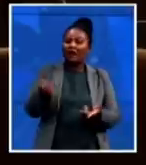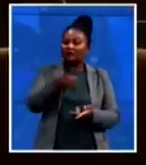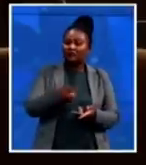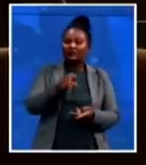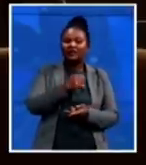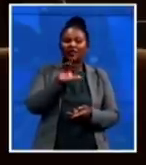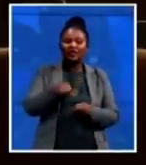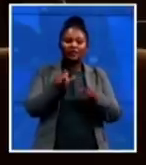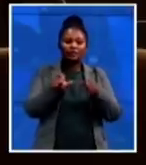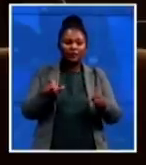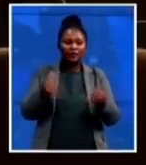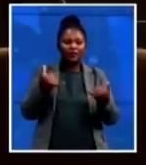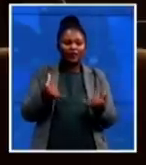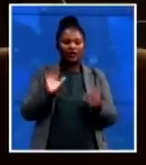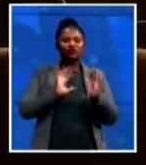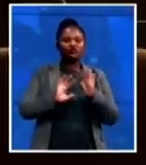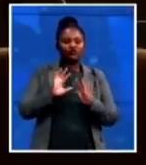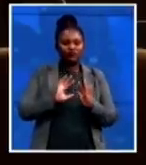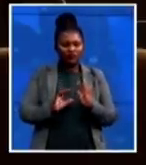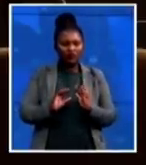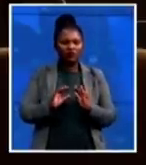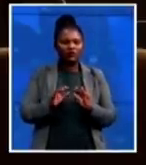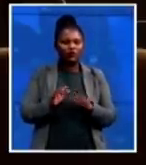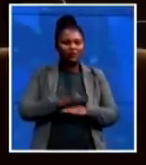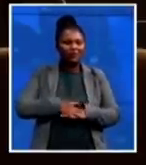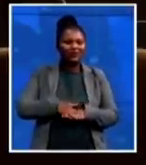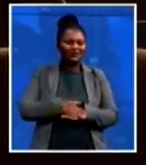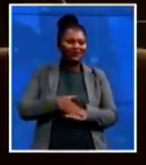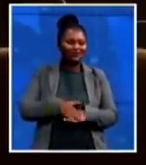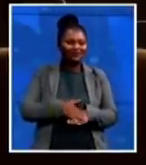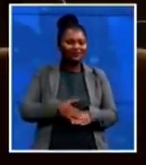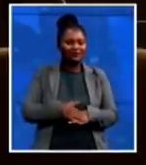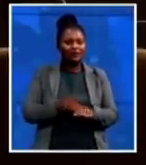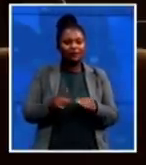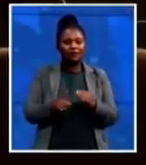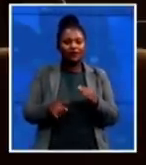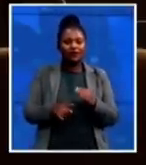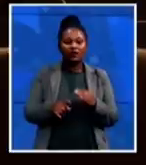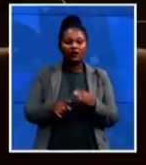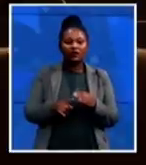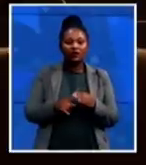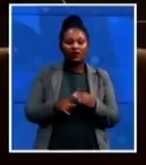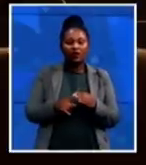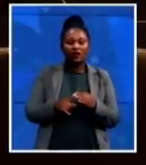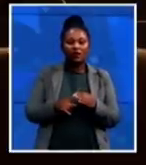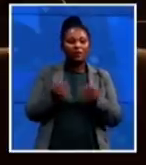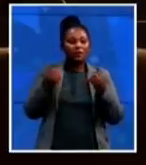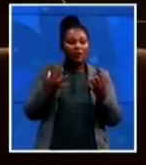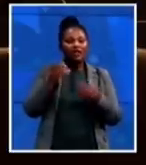basics? And the last part of the question is, a significant number of South Africans took